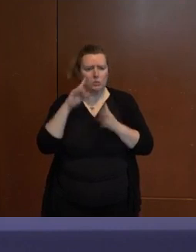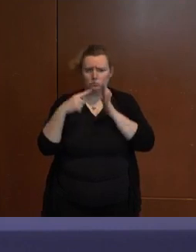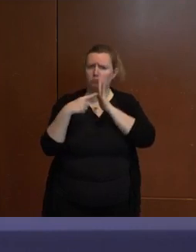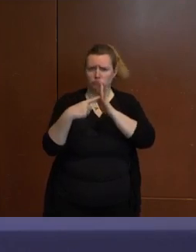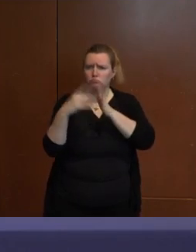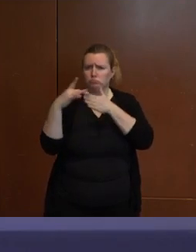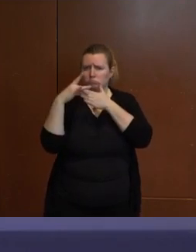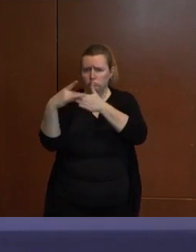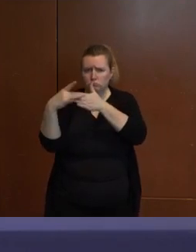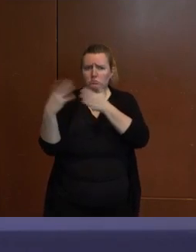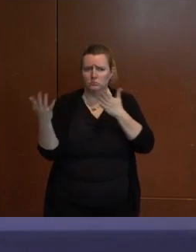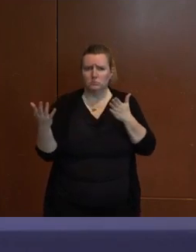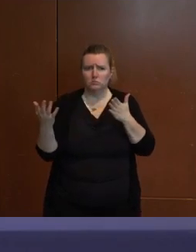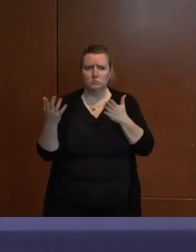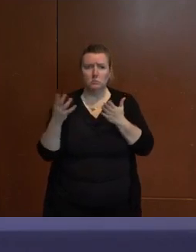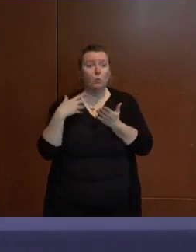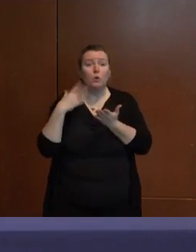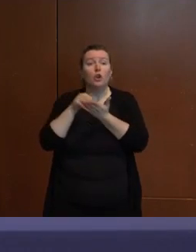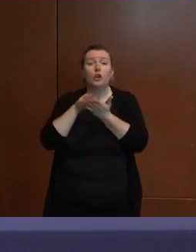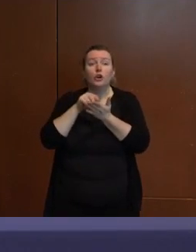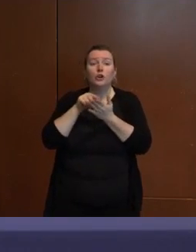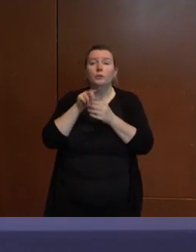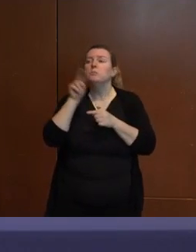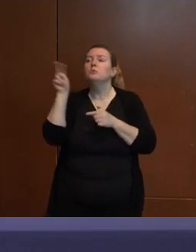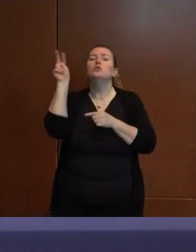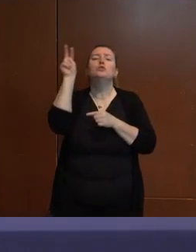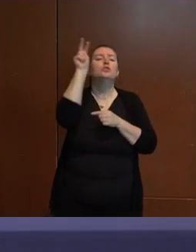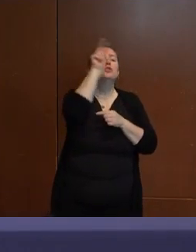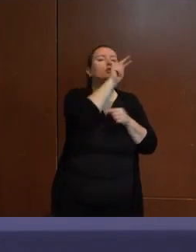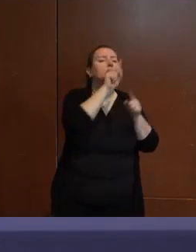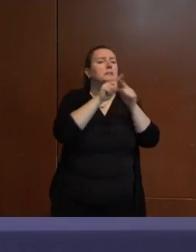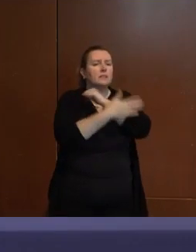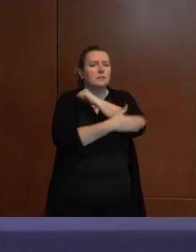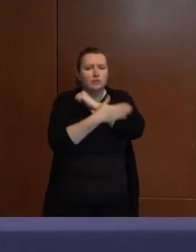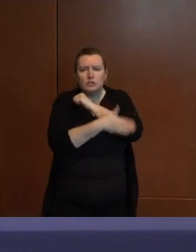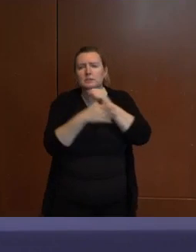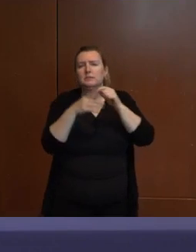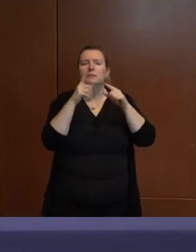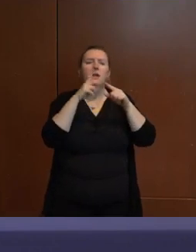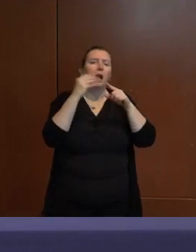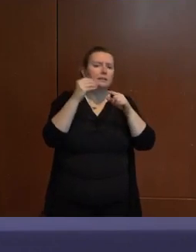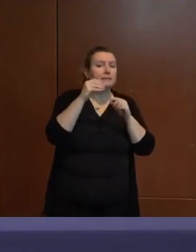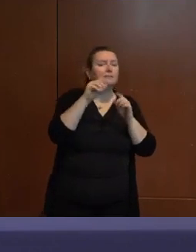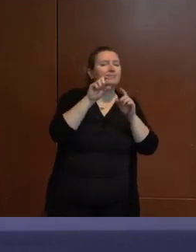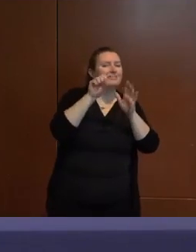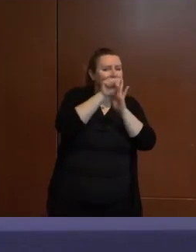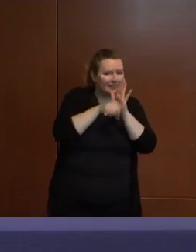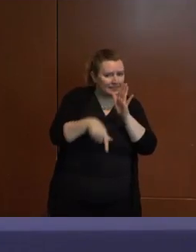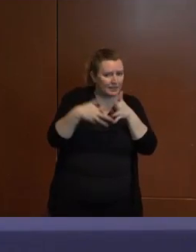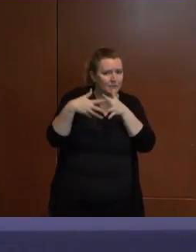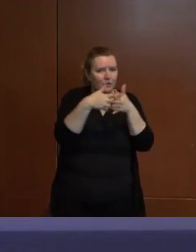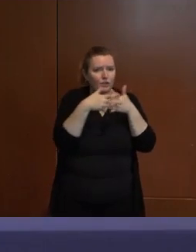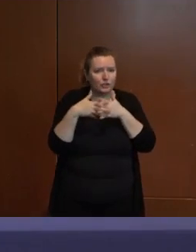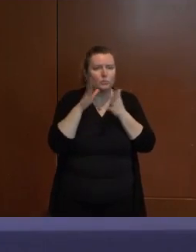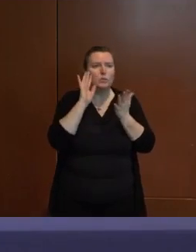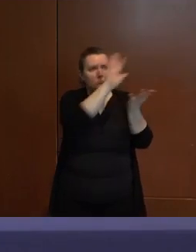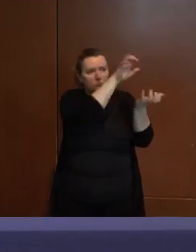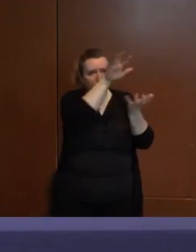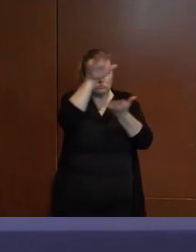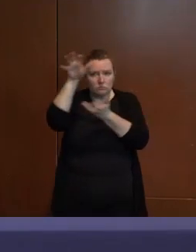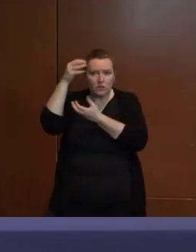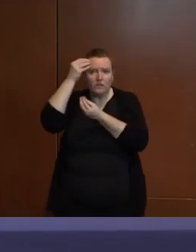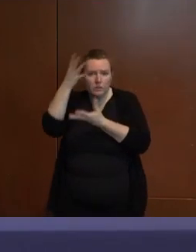going to be, I mentioned speaking to Neera Tandon last night, input from a lot of the work that, as an example,